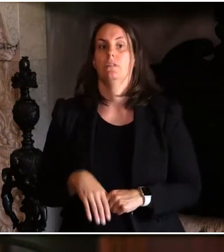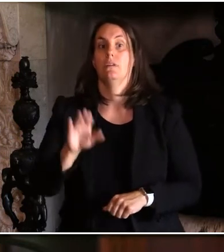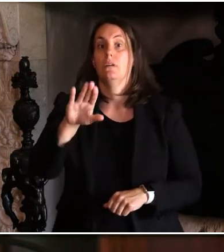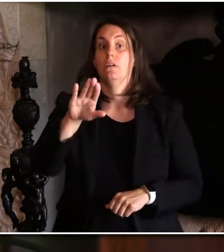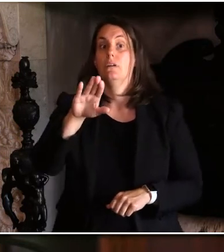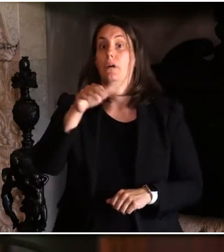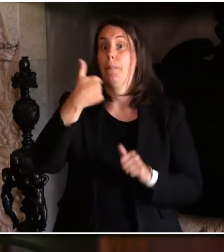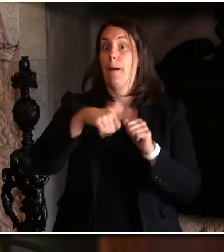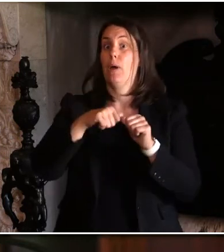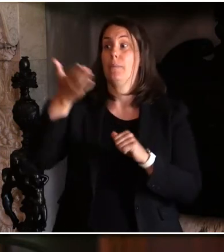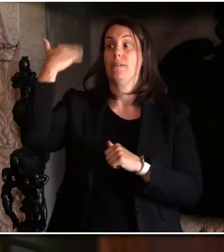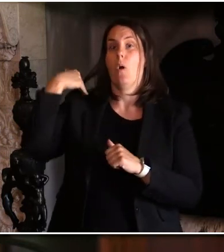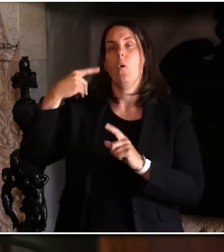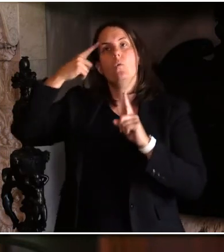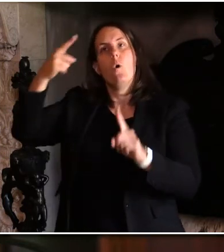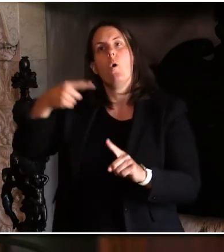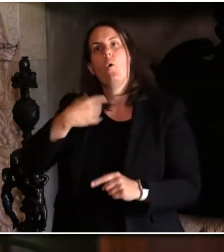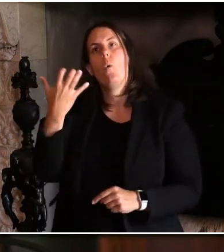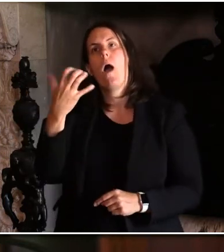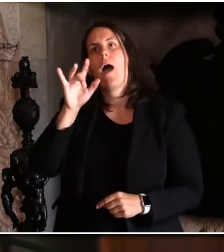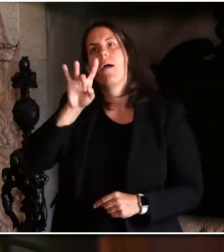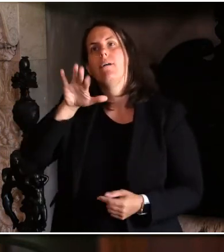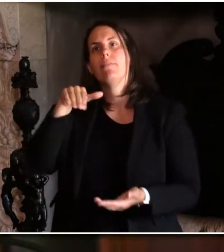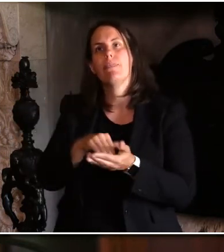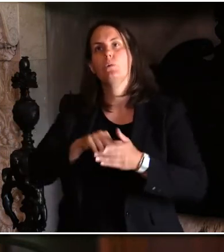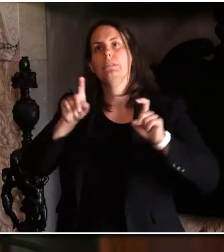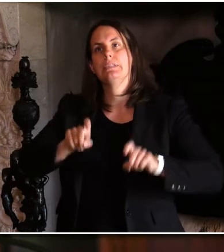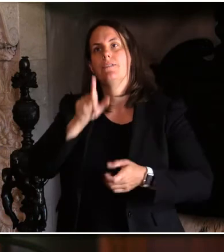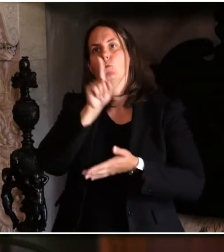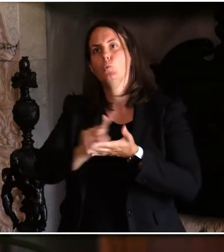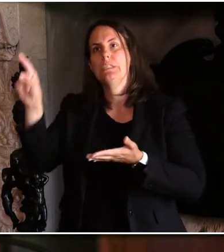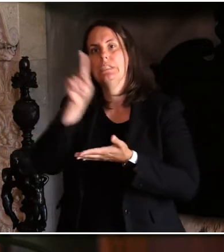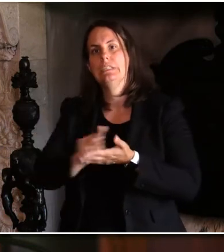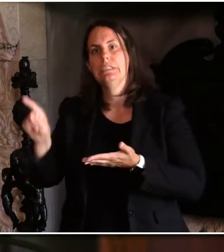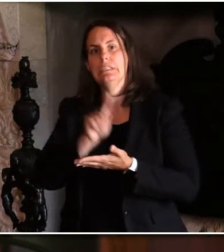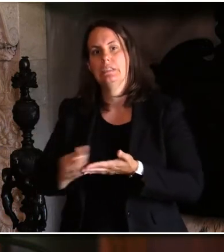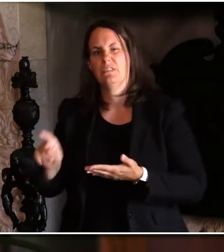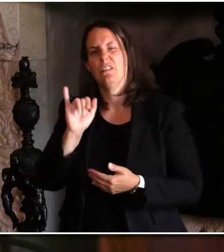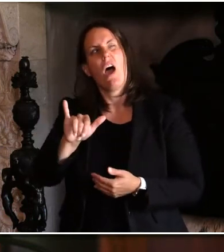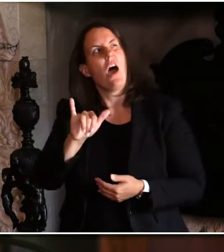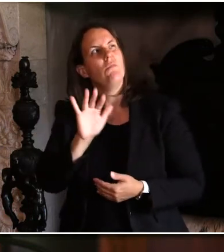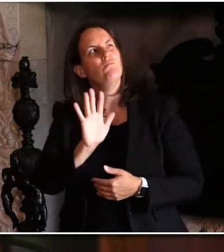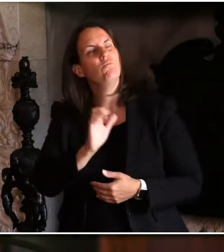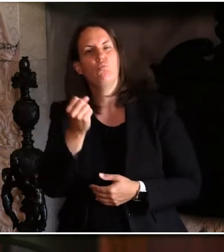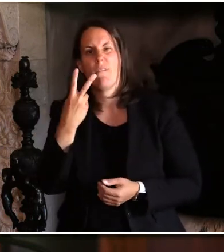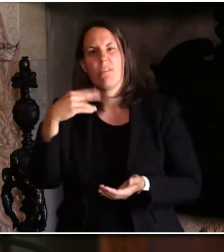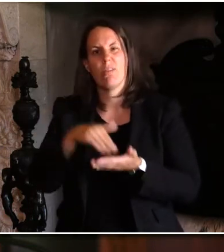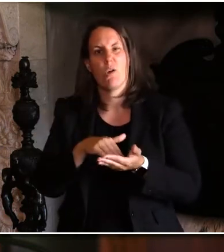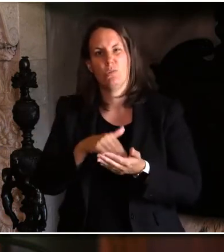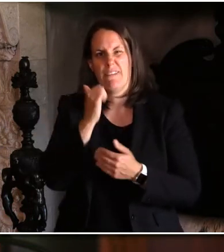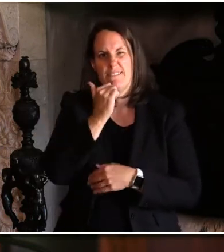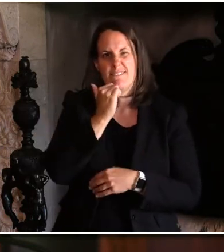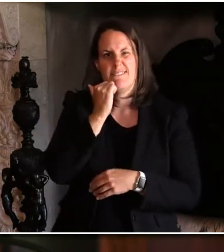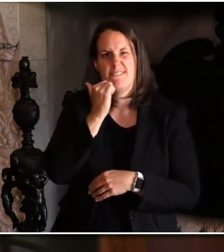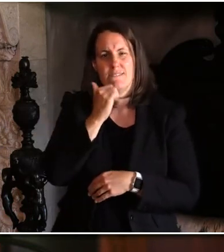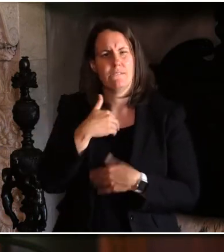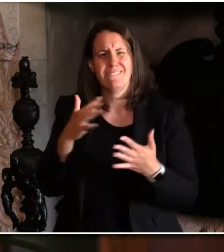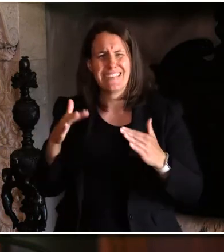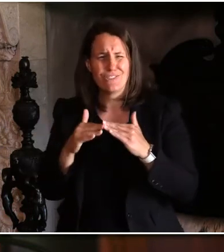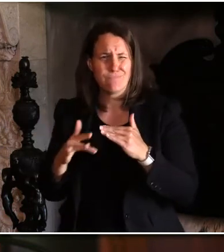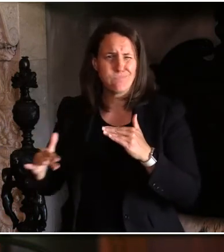tests a day. We have exceeded that goal. We are going to continue to push to increase capacity even further. To your